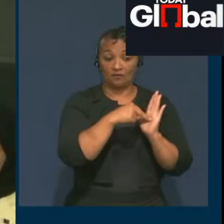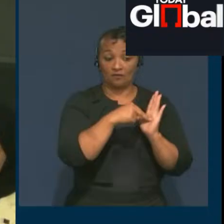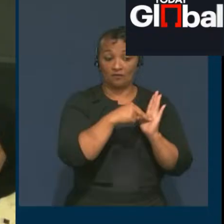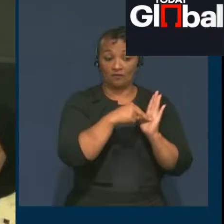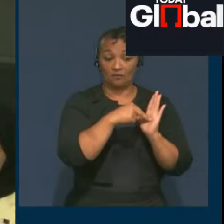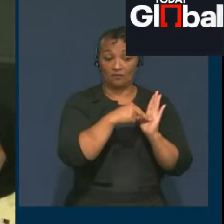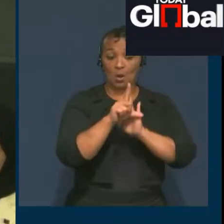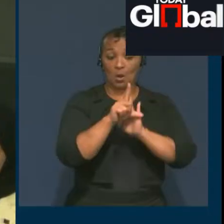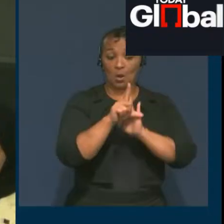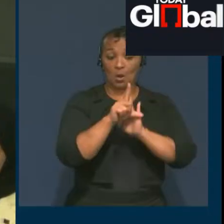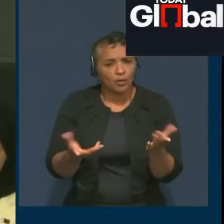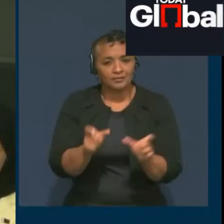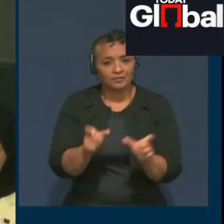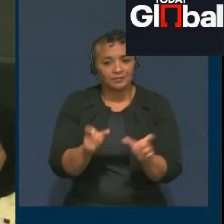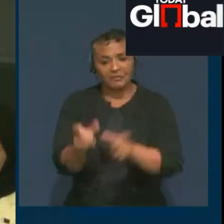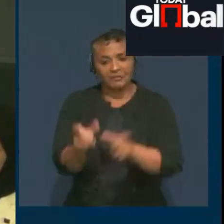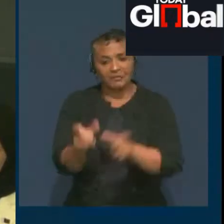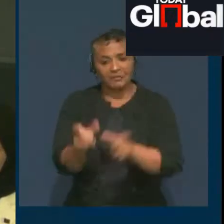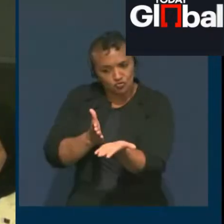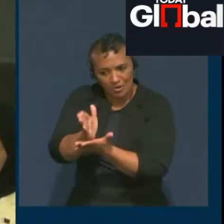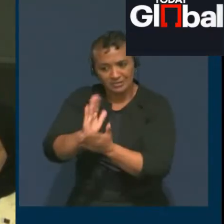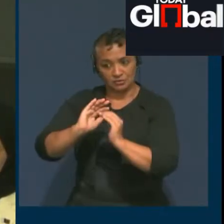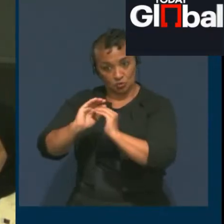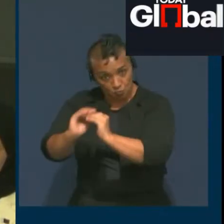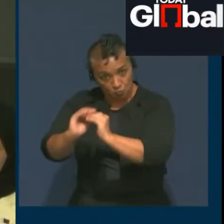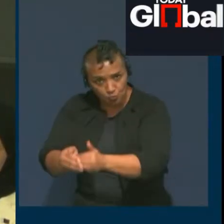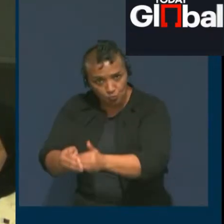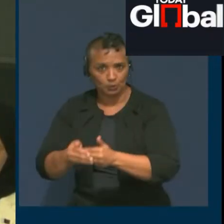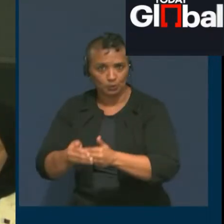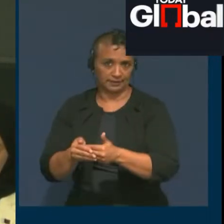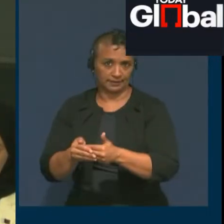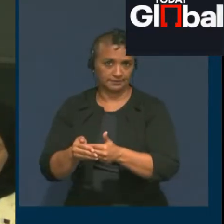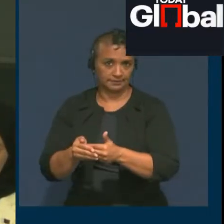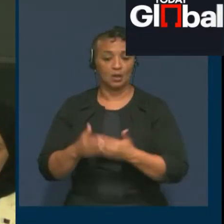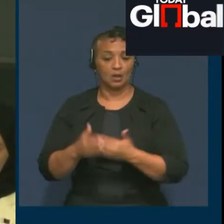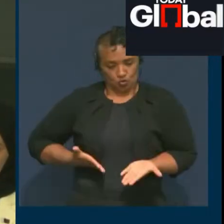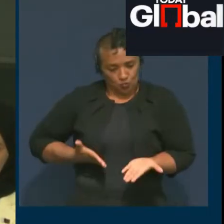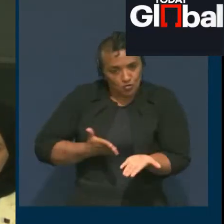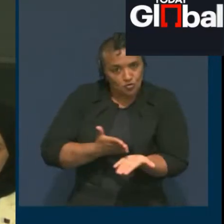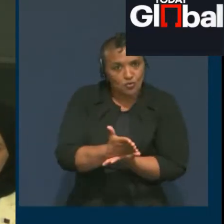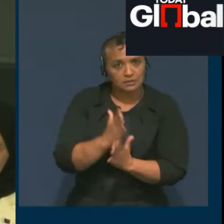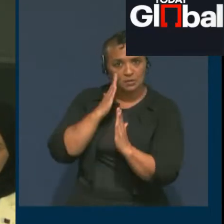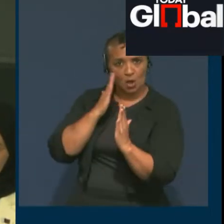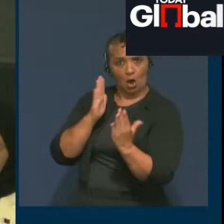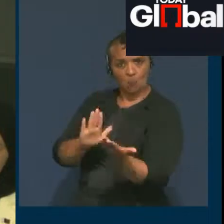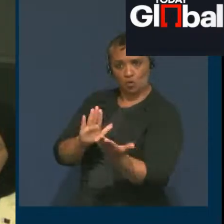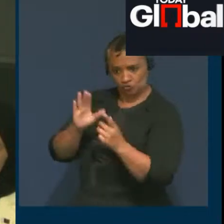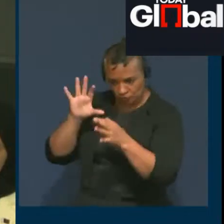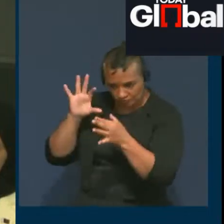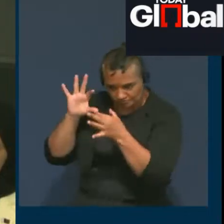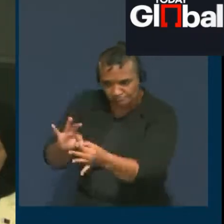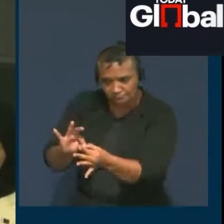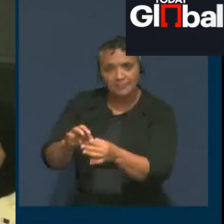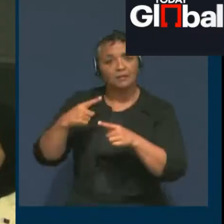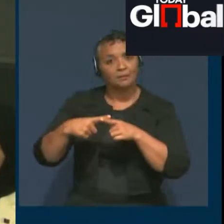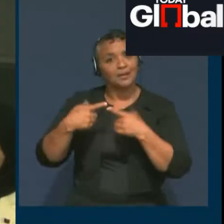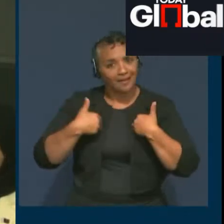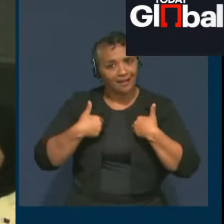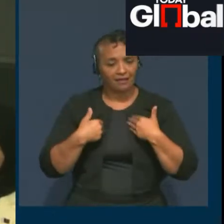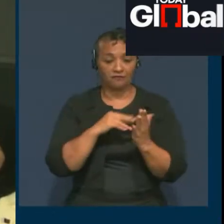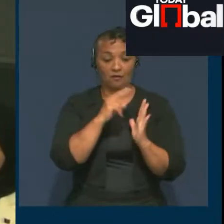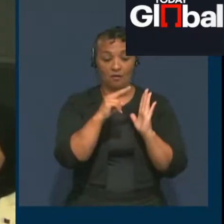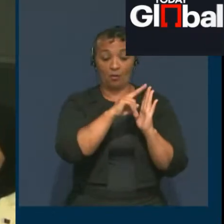the rights of persons with disabilities. This law has adopted a human rights-based approach and is in accordance with the provisions